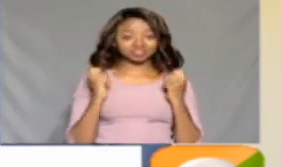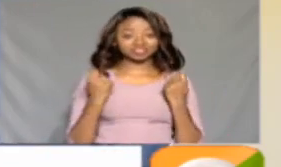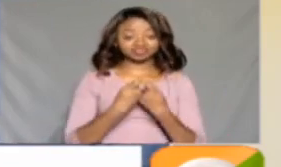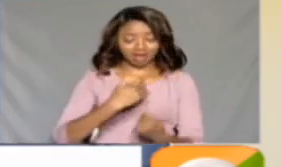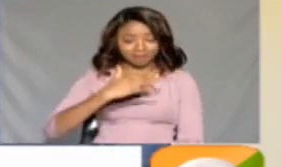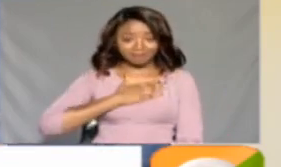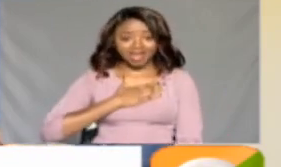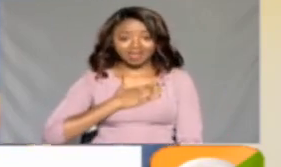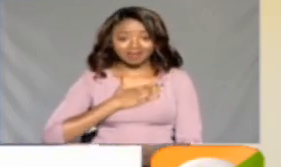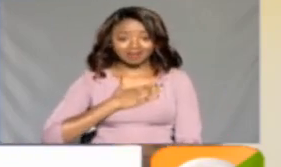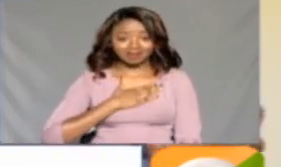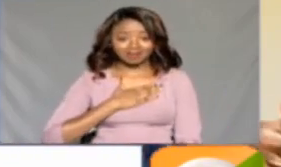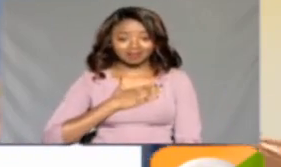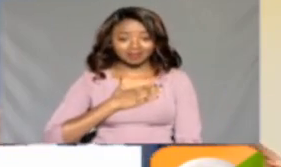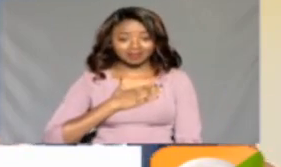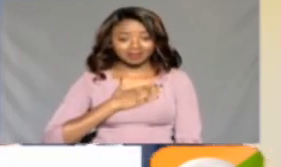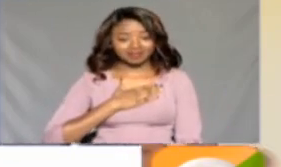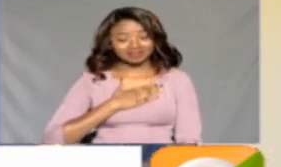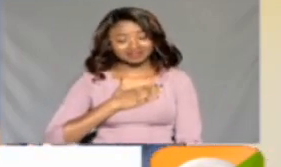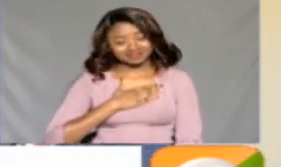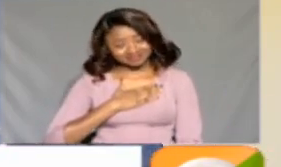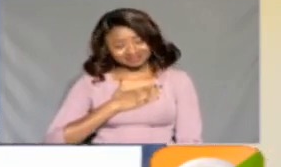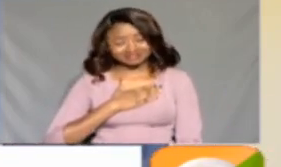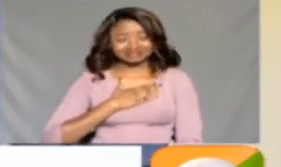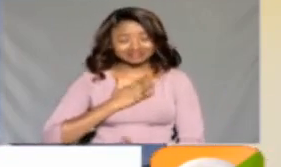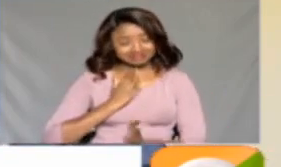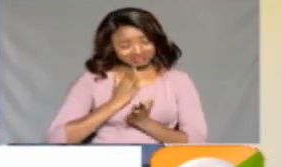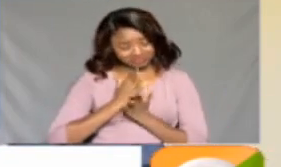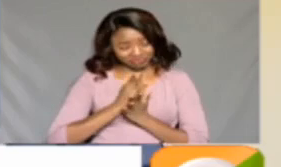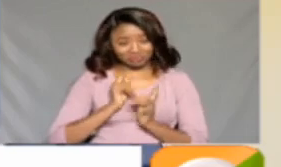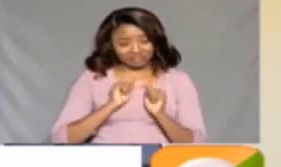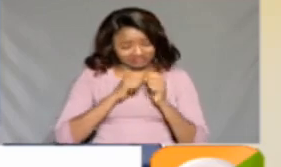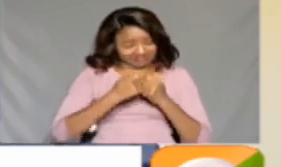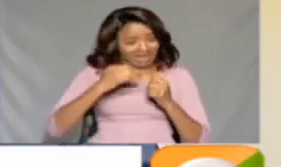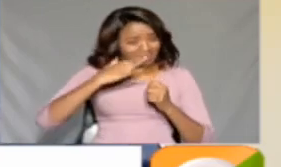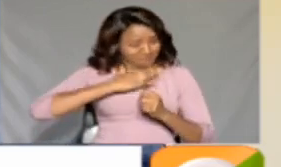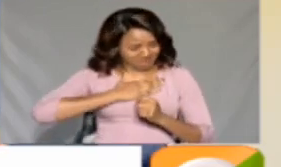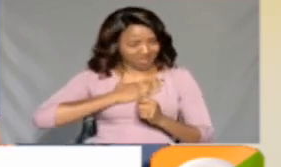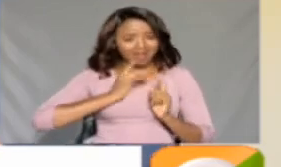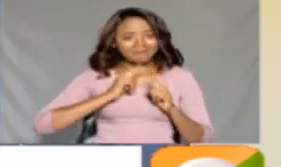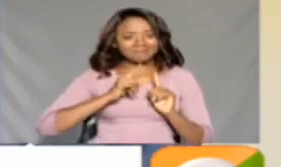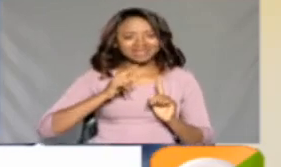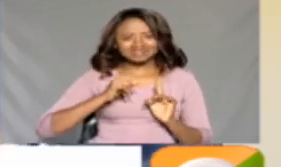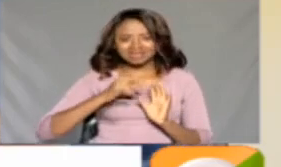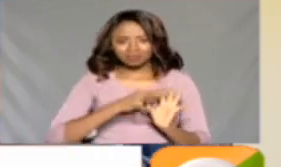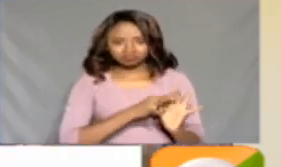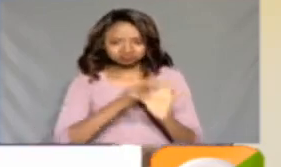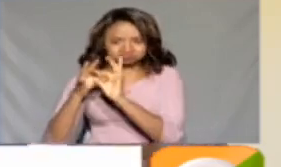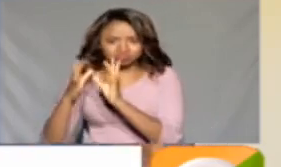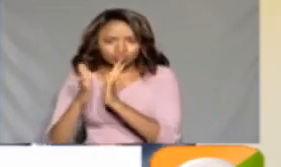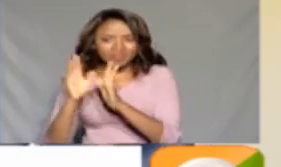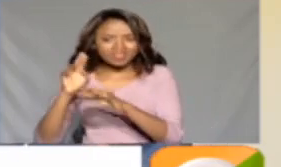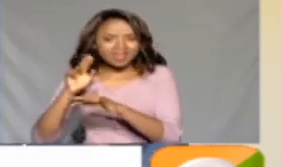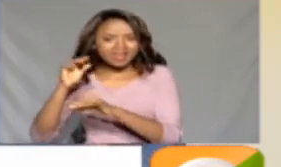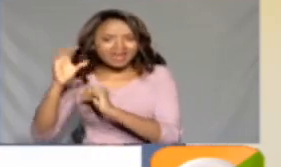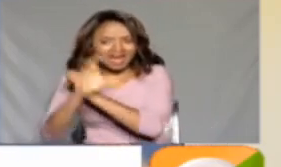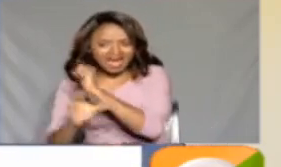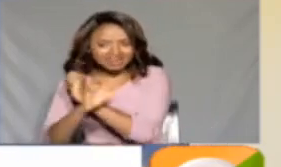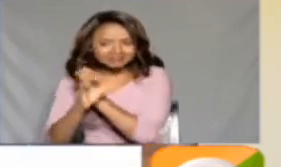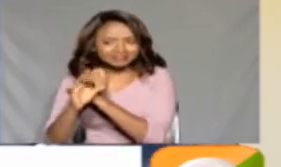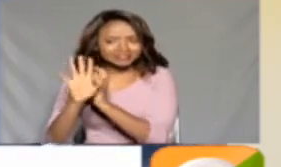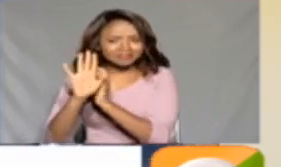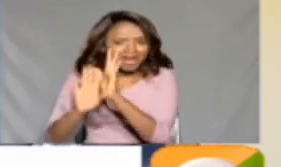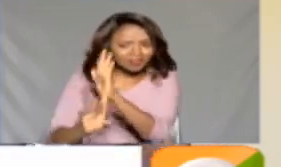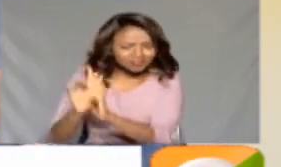attributes, so to speak, which are sometimes in conflict with the national interest, they therefore see me